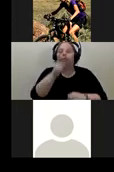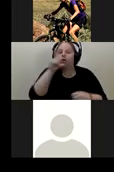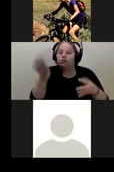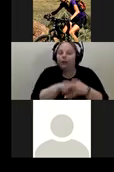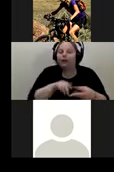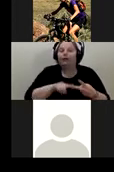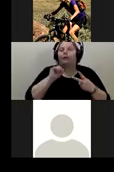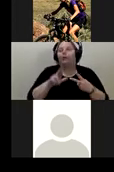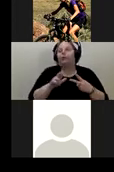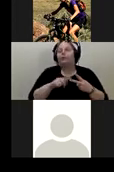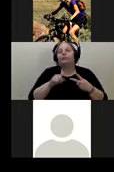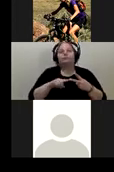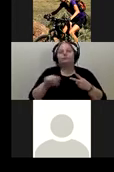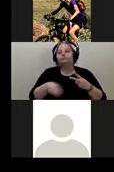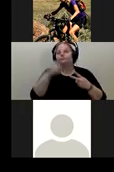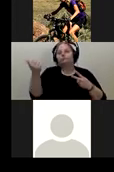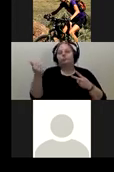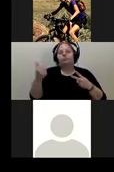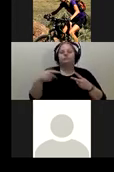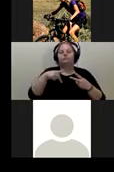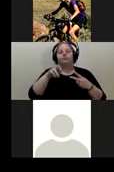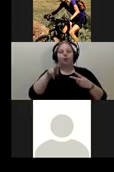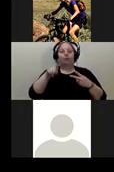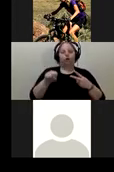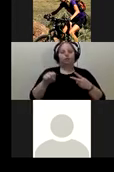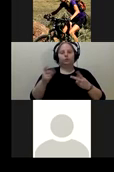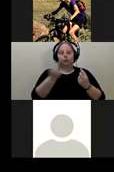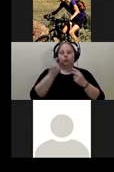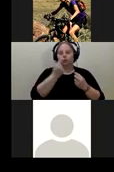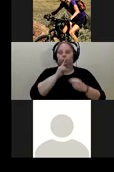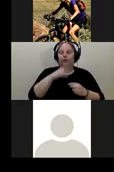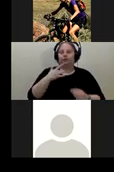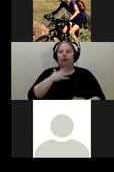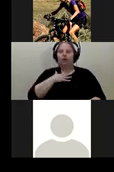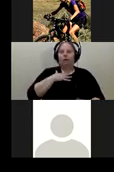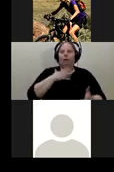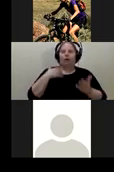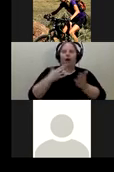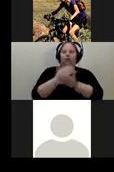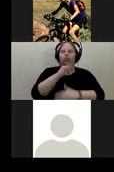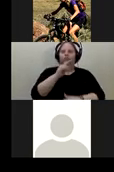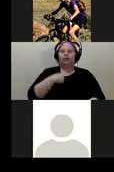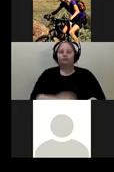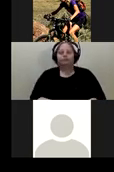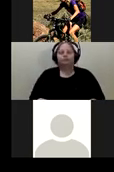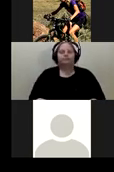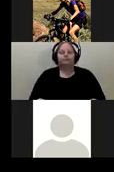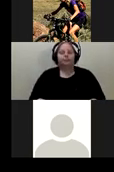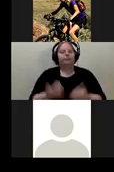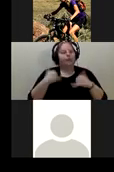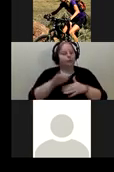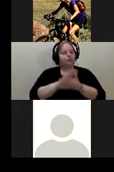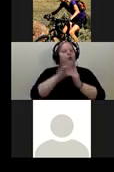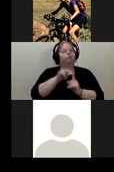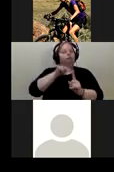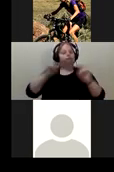know, any of the other little perks we could talk ourselves into, you got it coming for. I can still be objective working